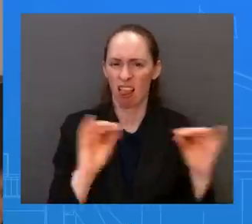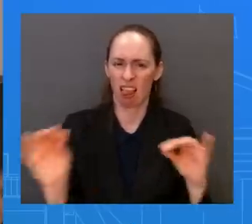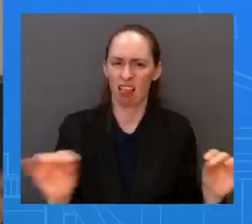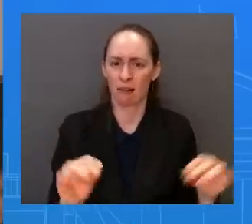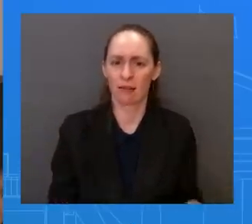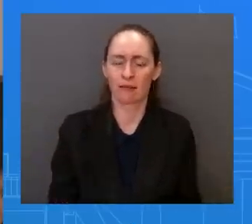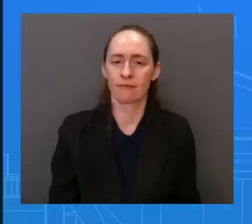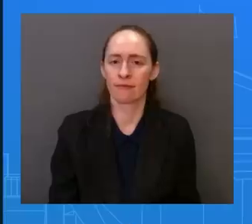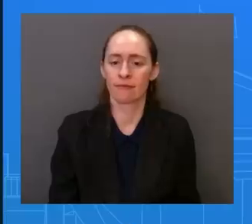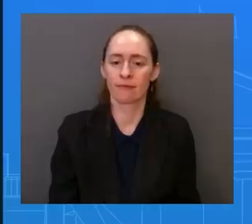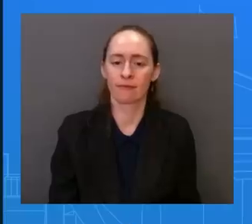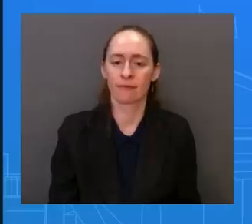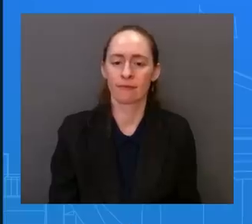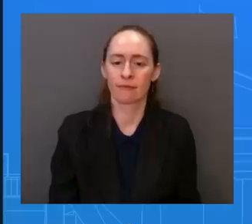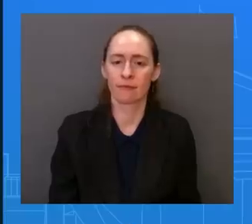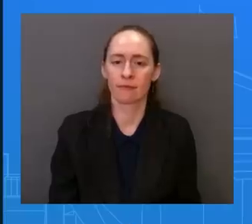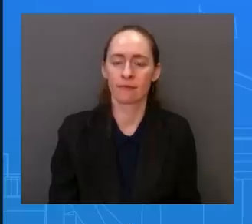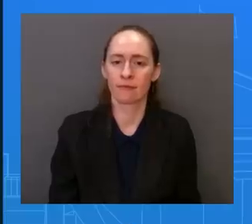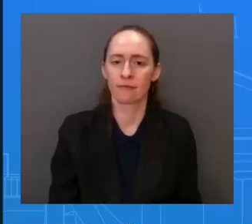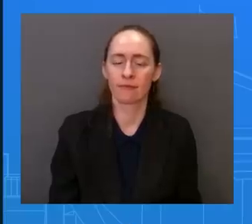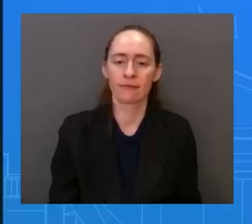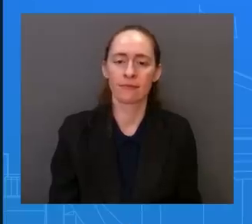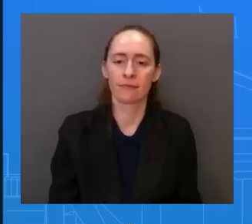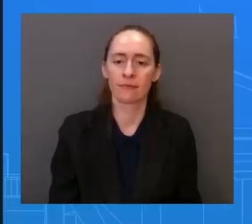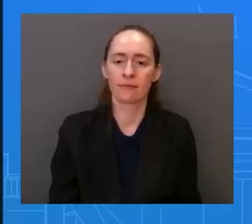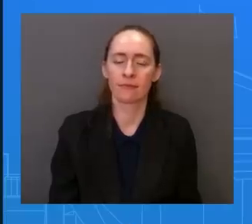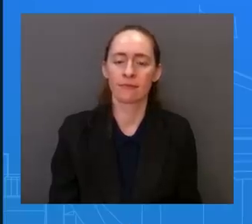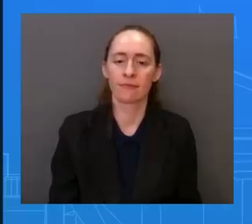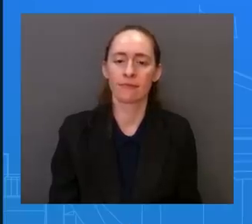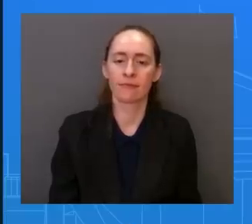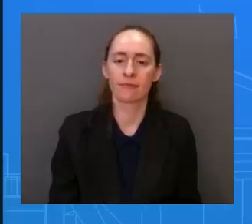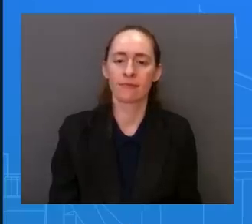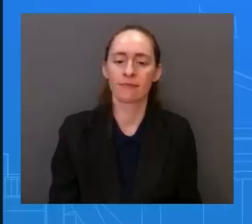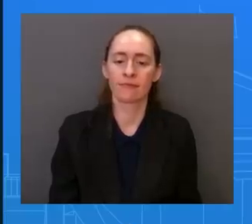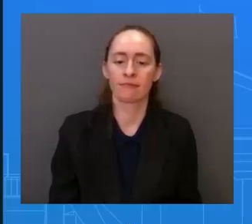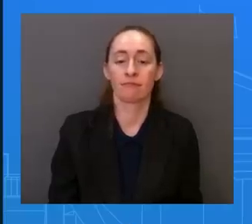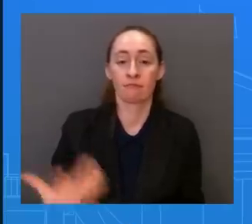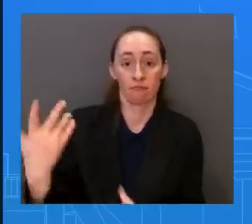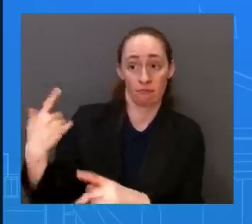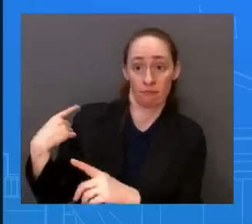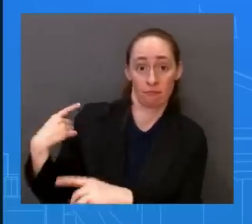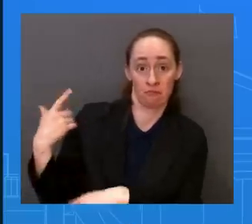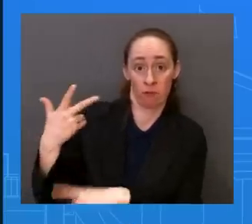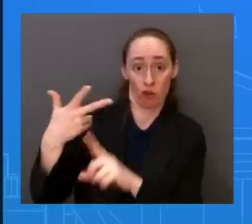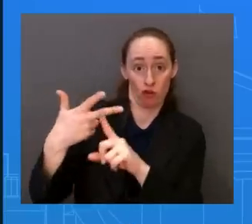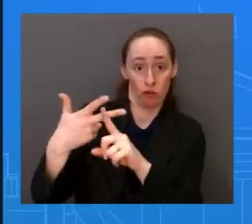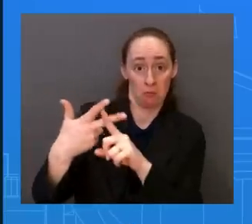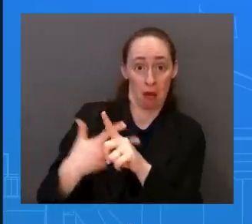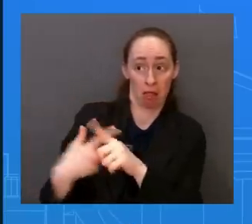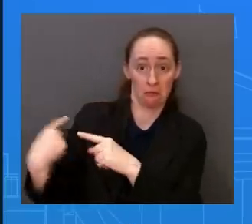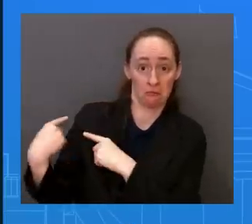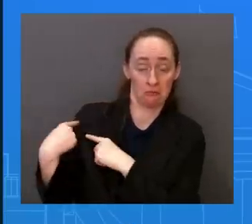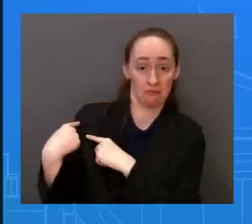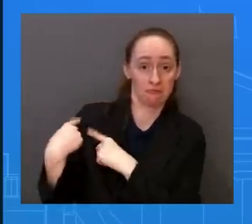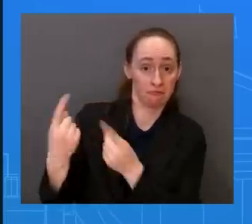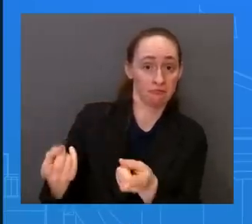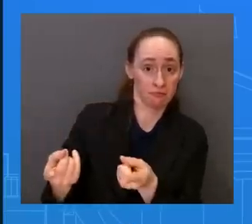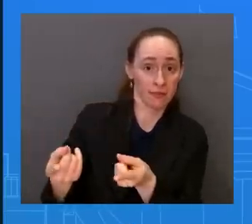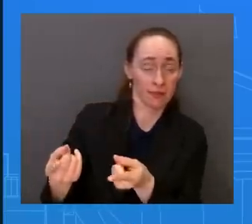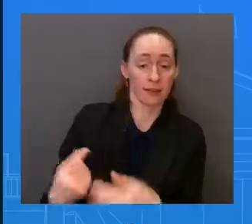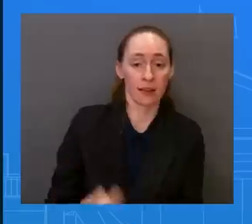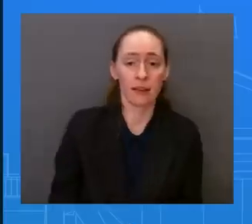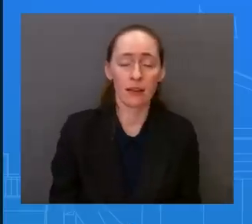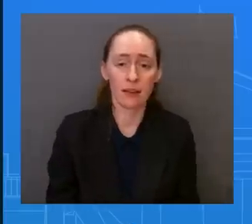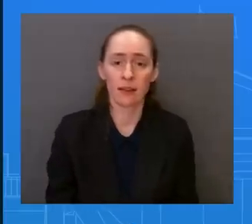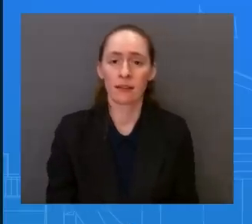I think if you look over the course of the last 3 months, it would be hard pressed not to say that the economic data has come